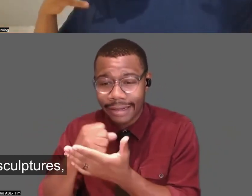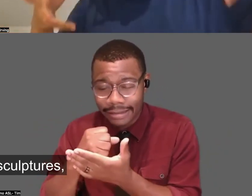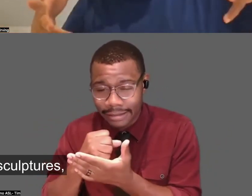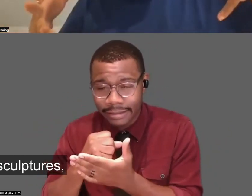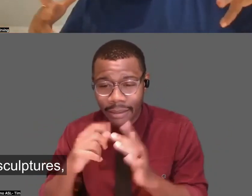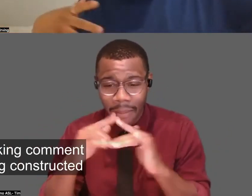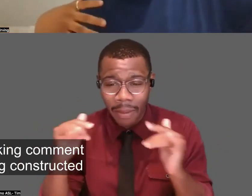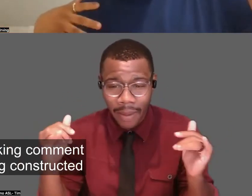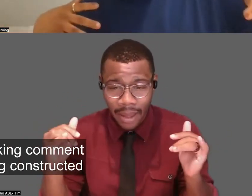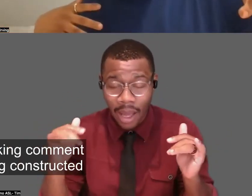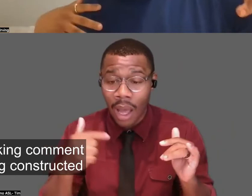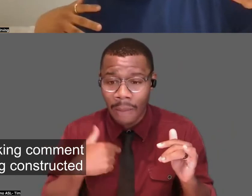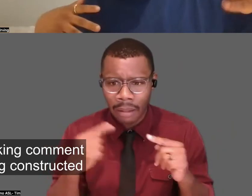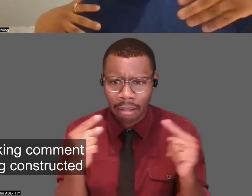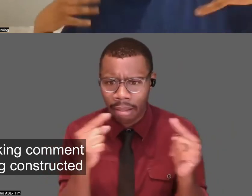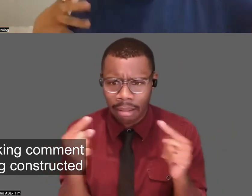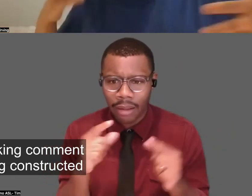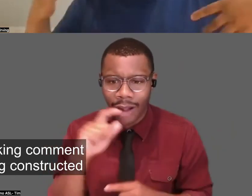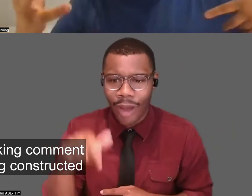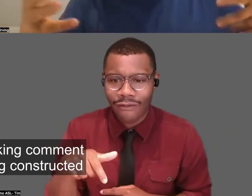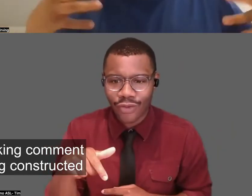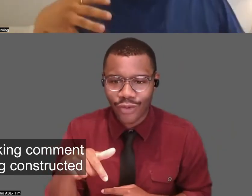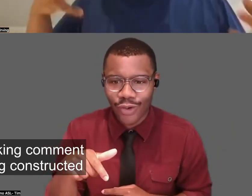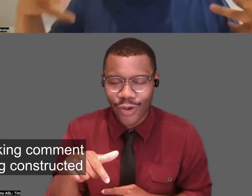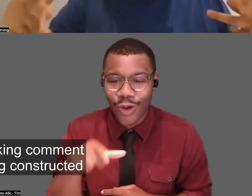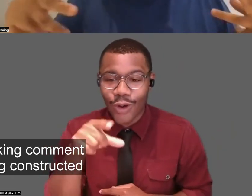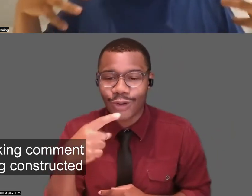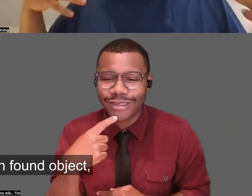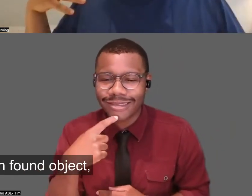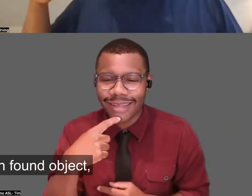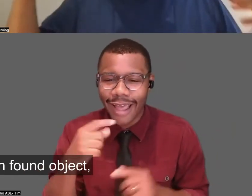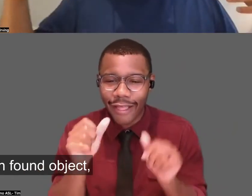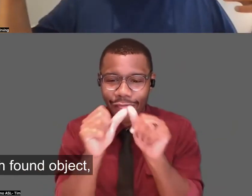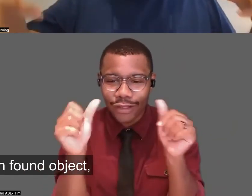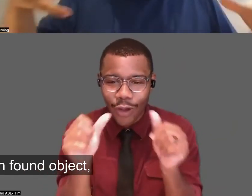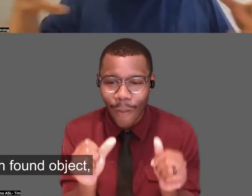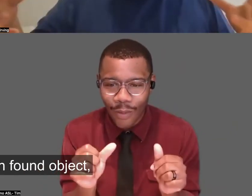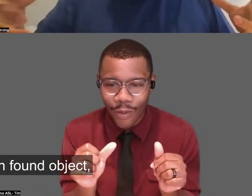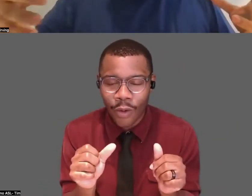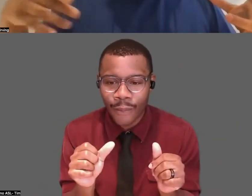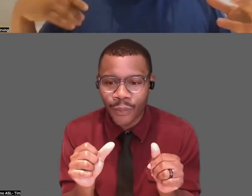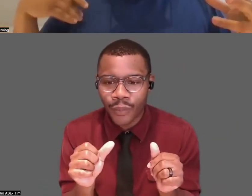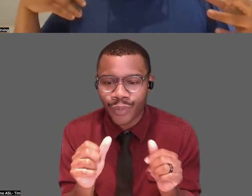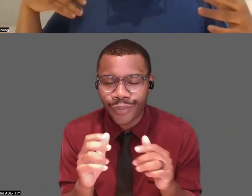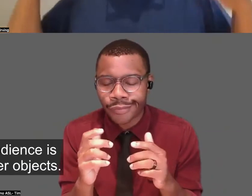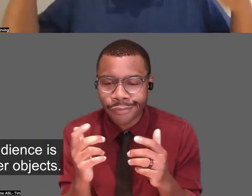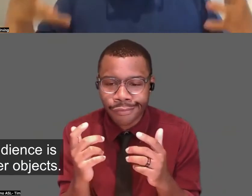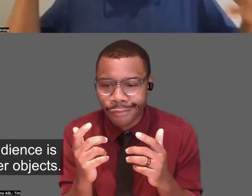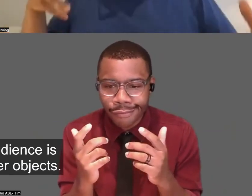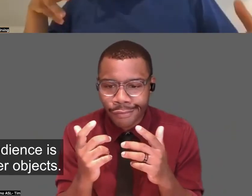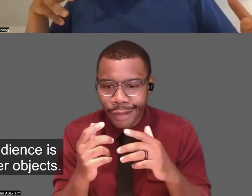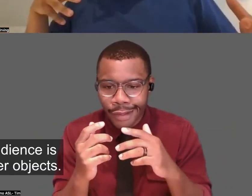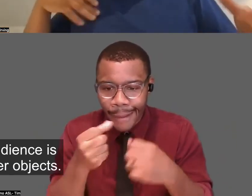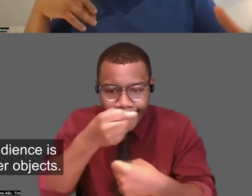because the sculptures, as you were making comment about them being constructed in relationship with found object, their